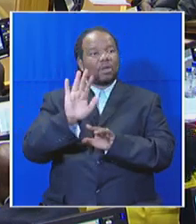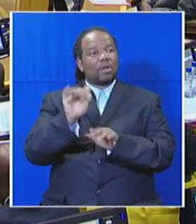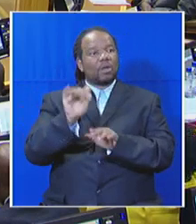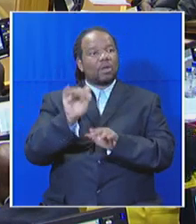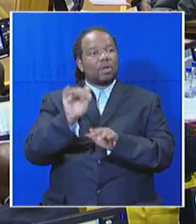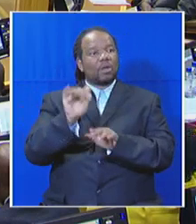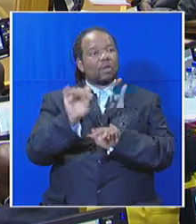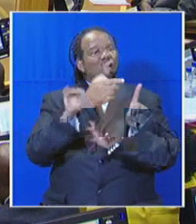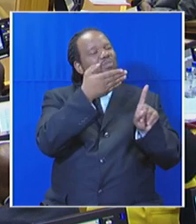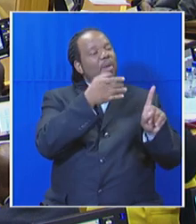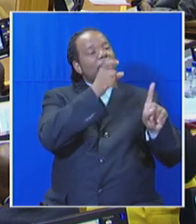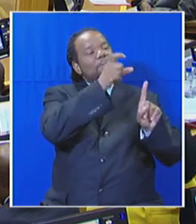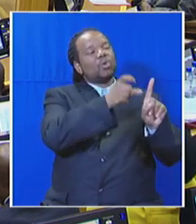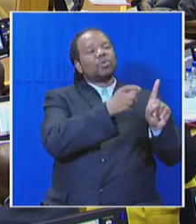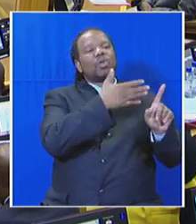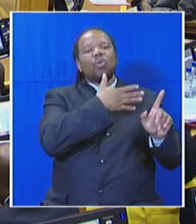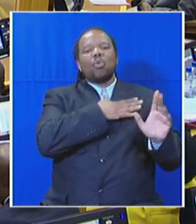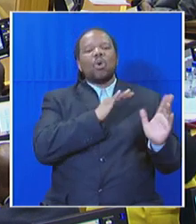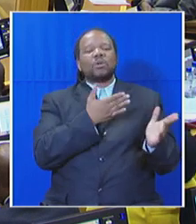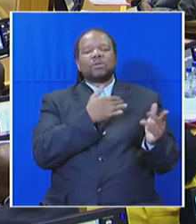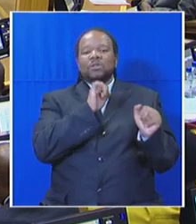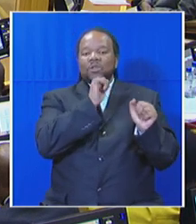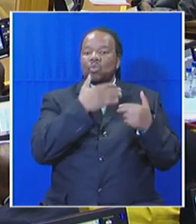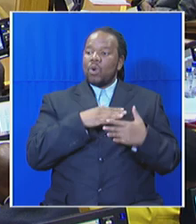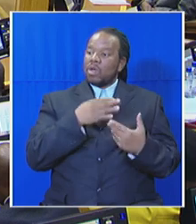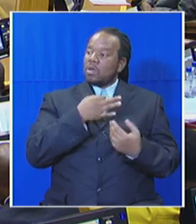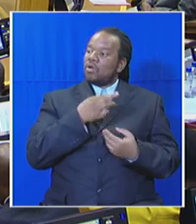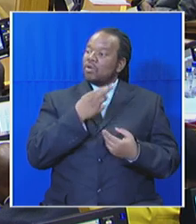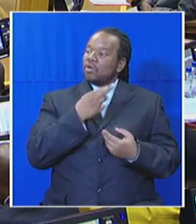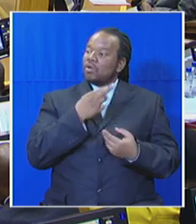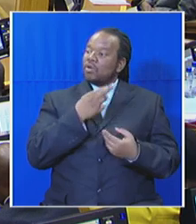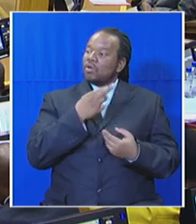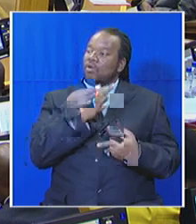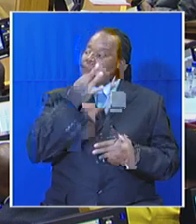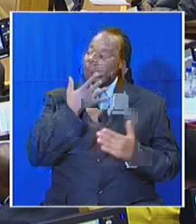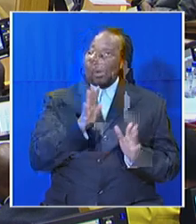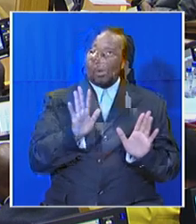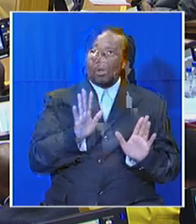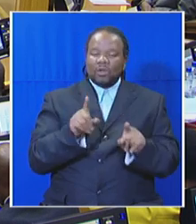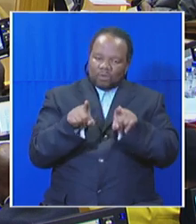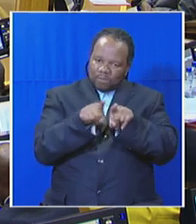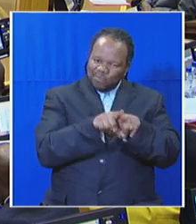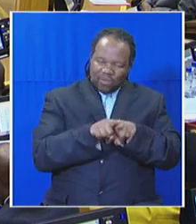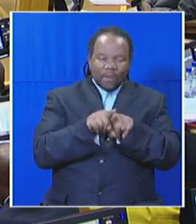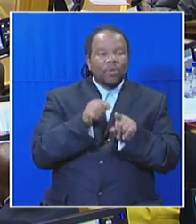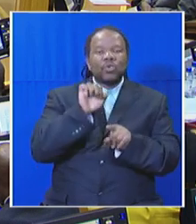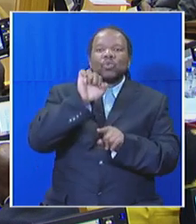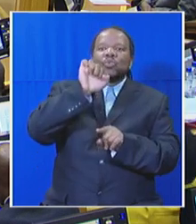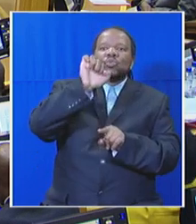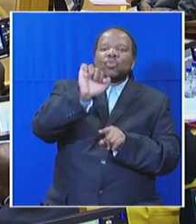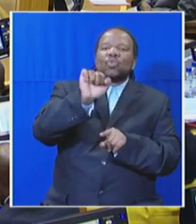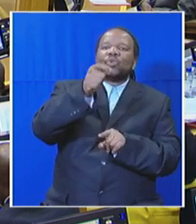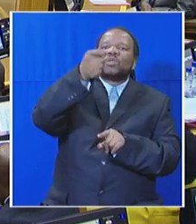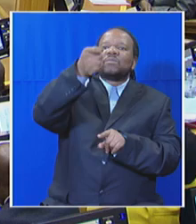members. he wishes and he says, I have answered. I think it Honorable defeats the role of members. this that you as the speaker to